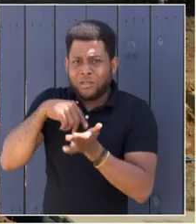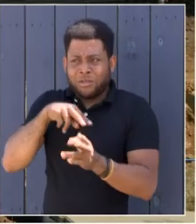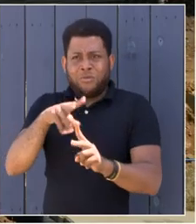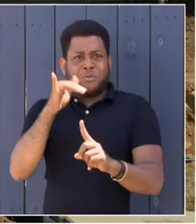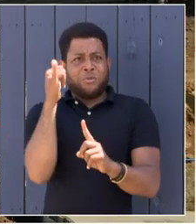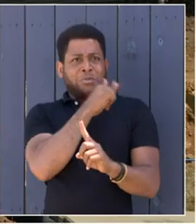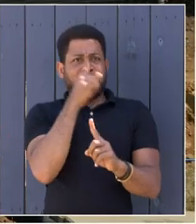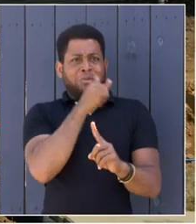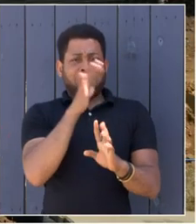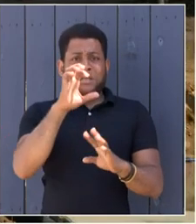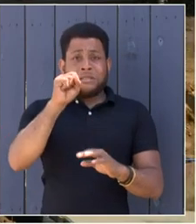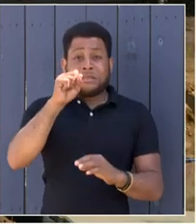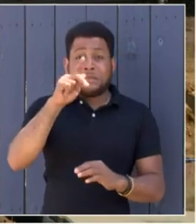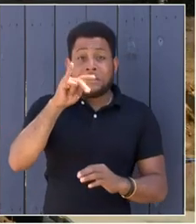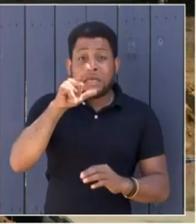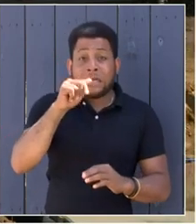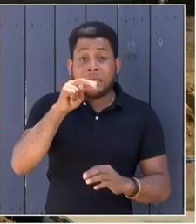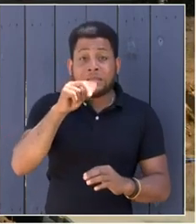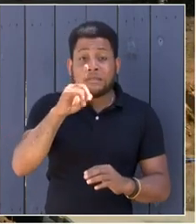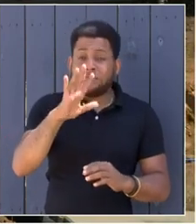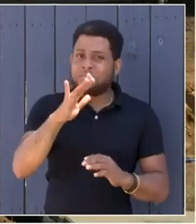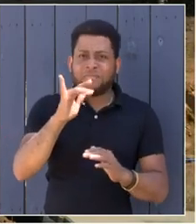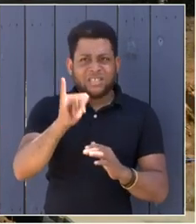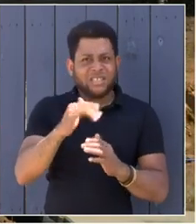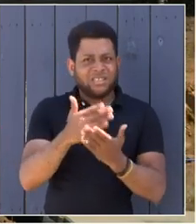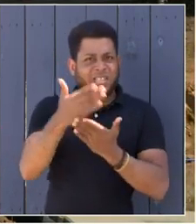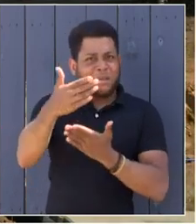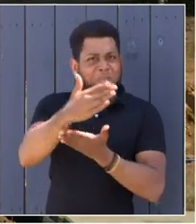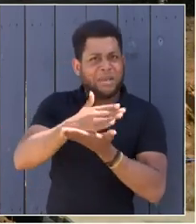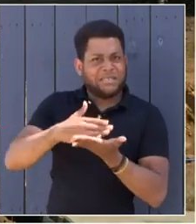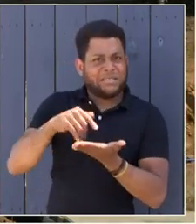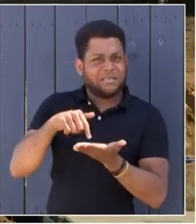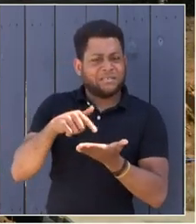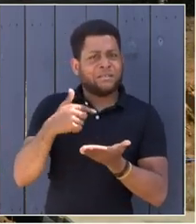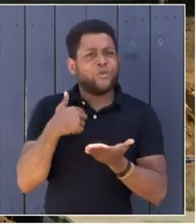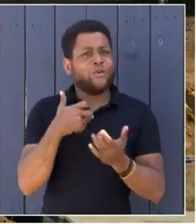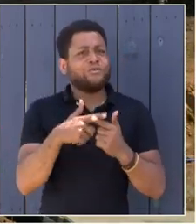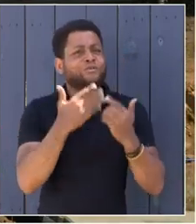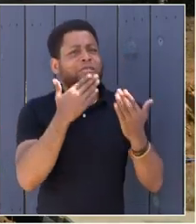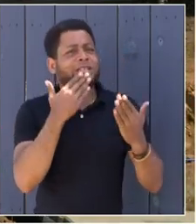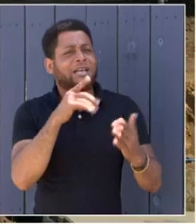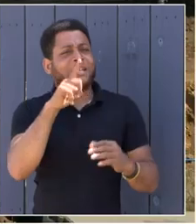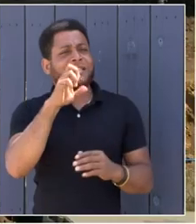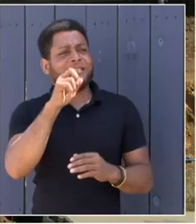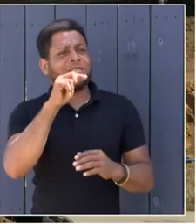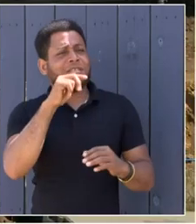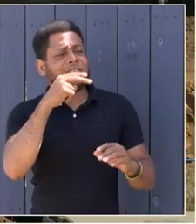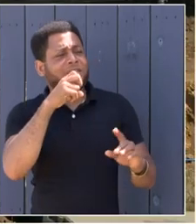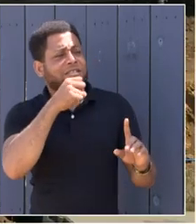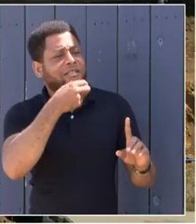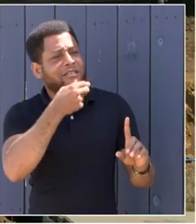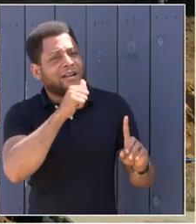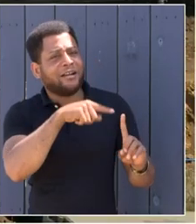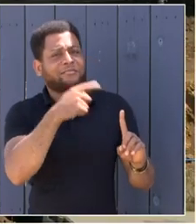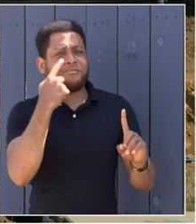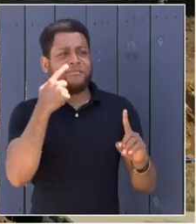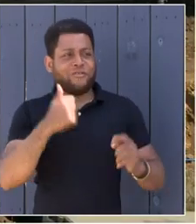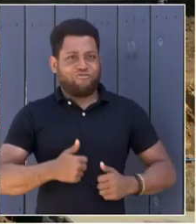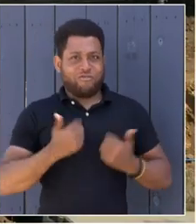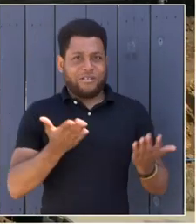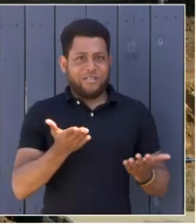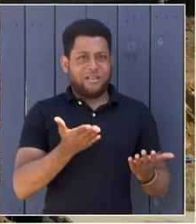want to thank Leticia and all the residents here at the Crest who have decided to make Skyland their